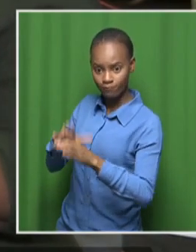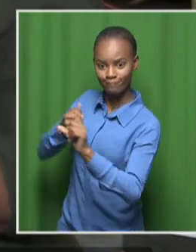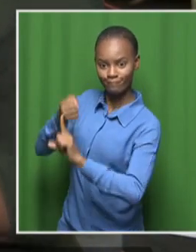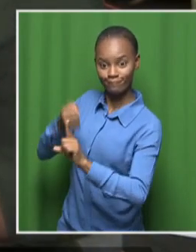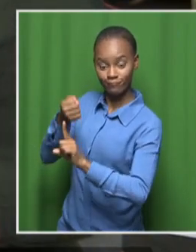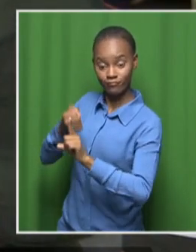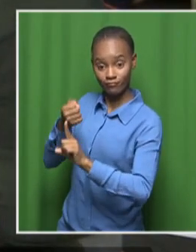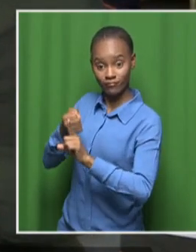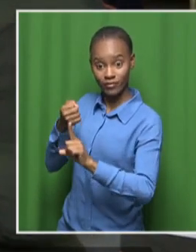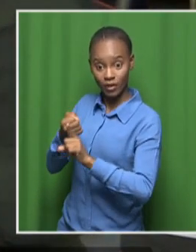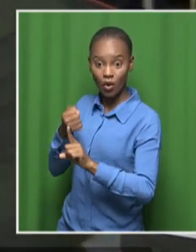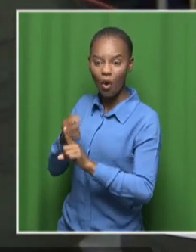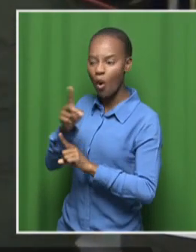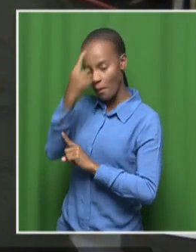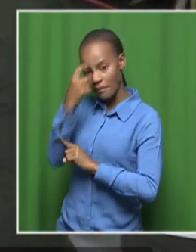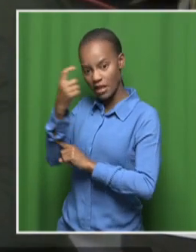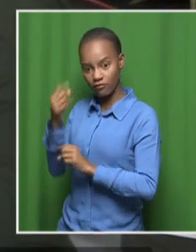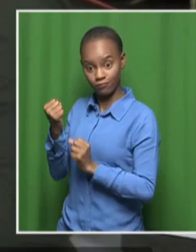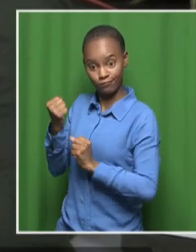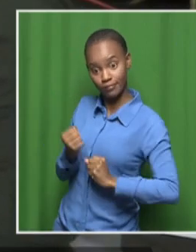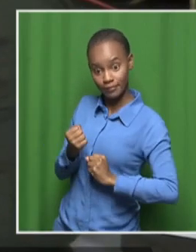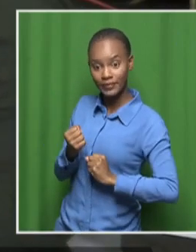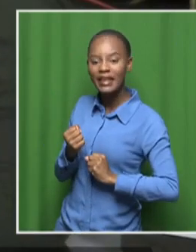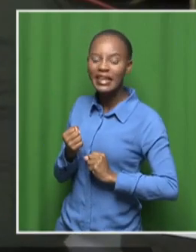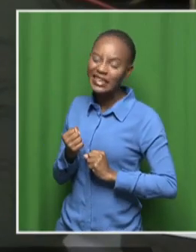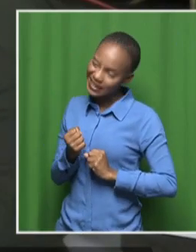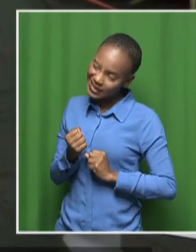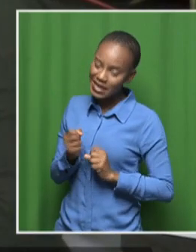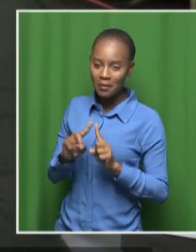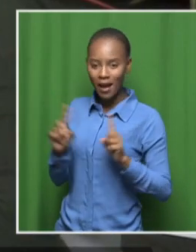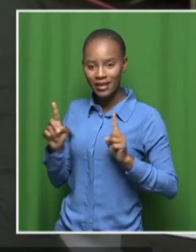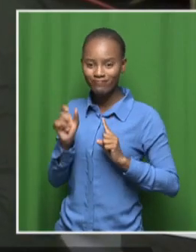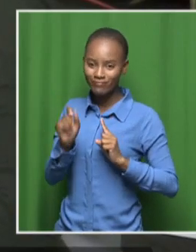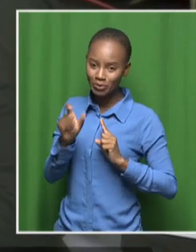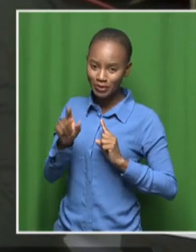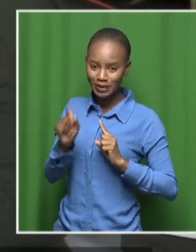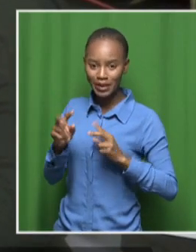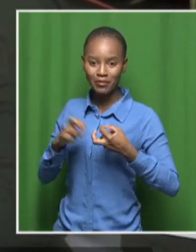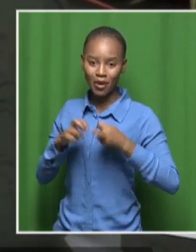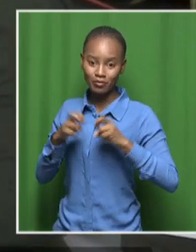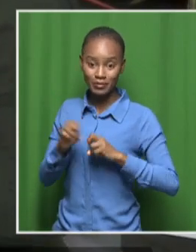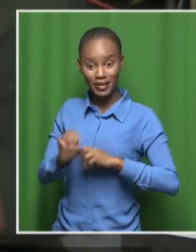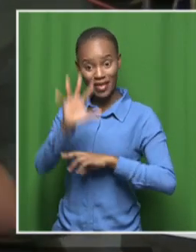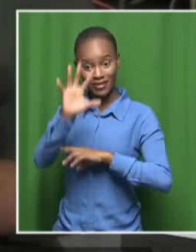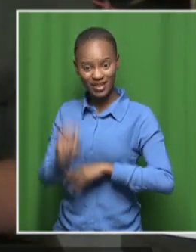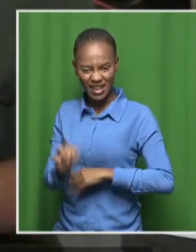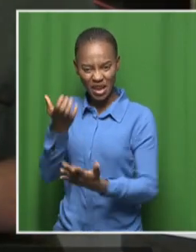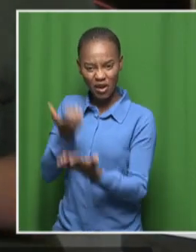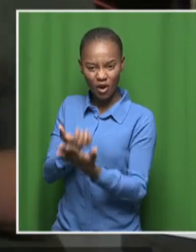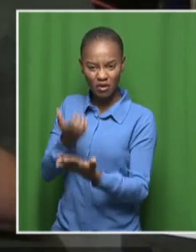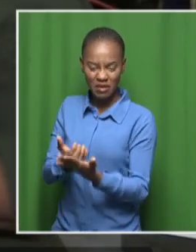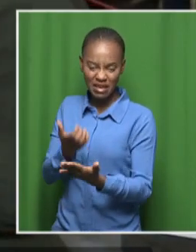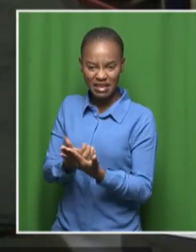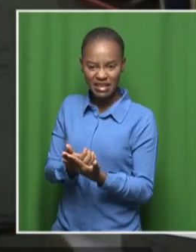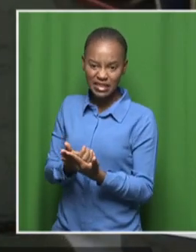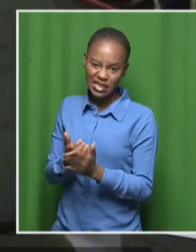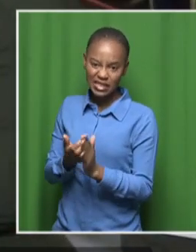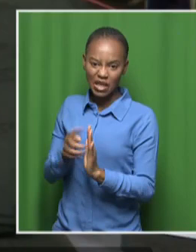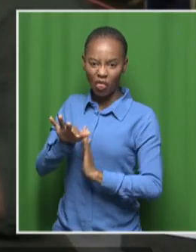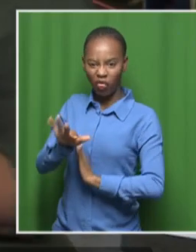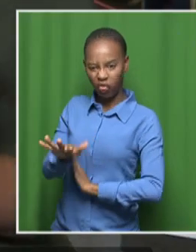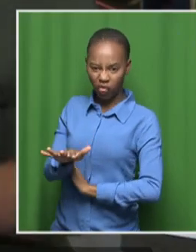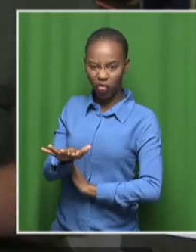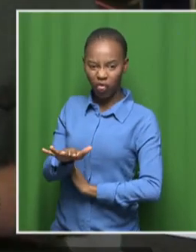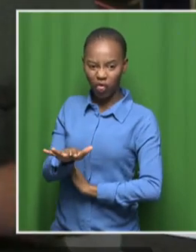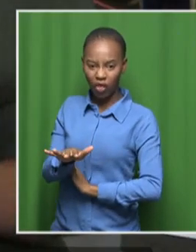then there's the reality of the economy in which we operate. And there's all sorts of threats, if you will,